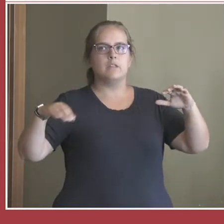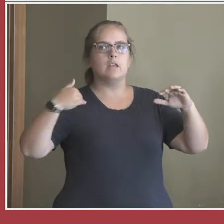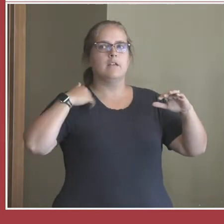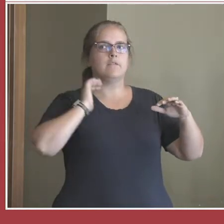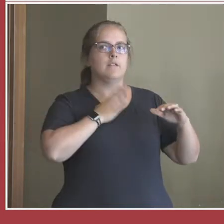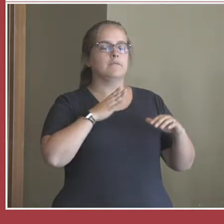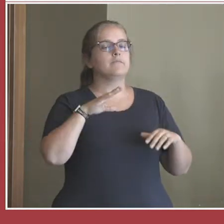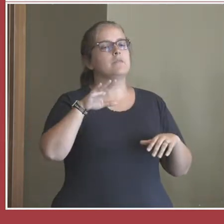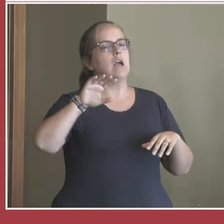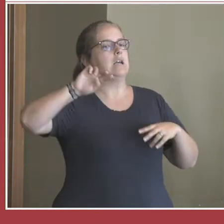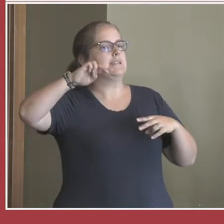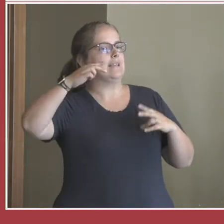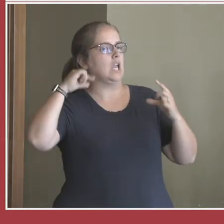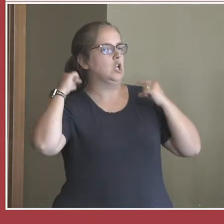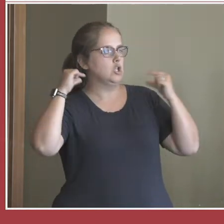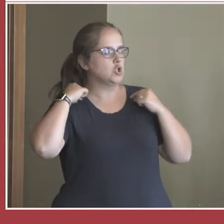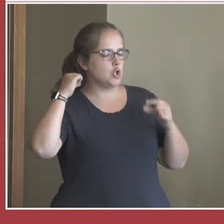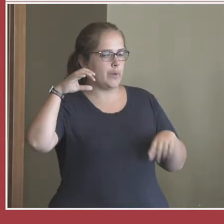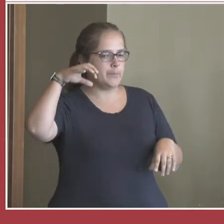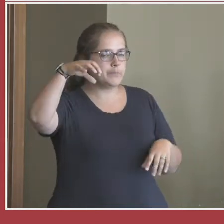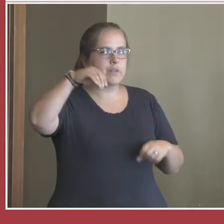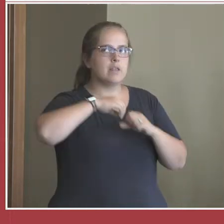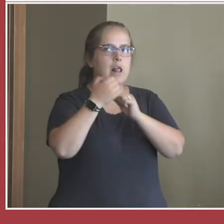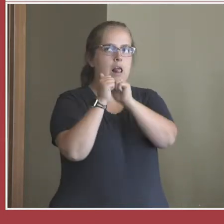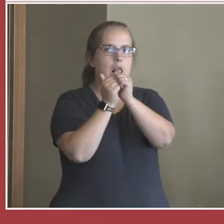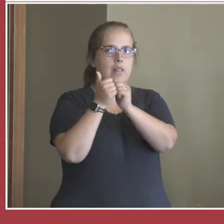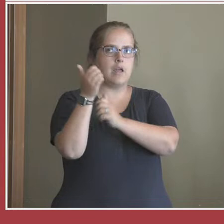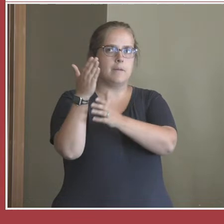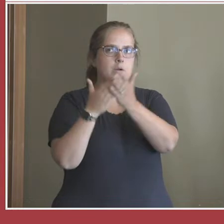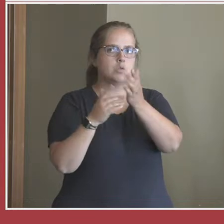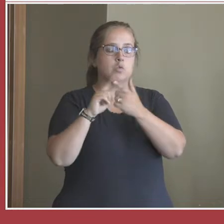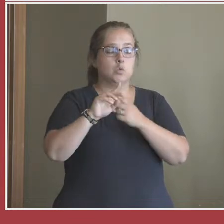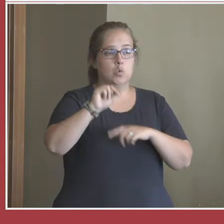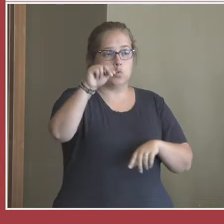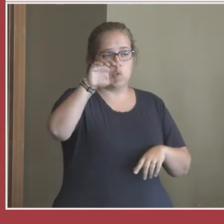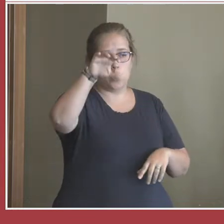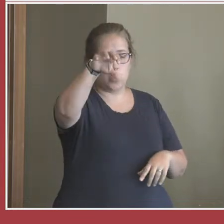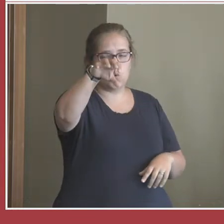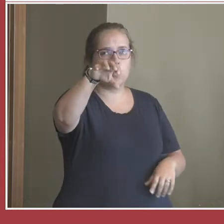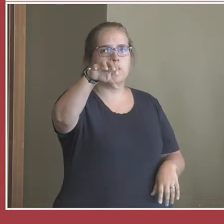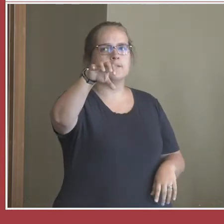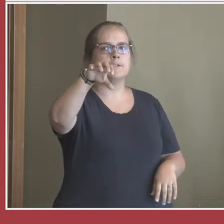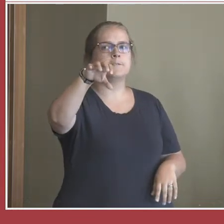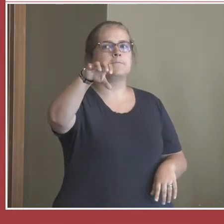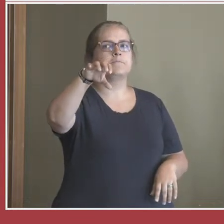our auxiliary gym in the athletics portion to the north.